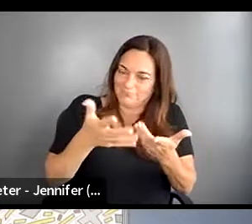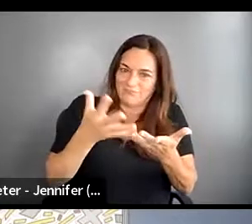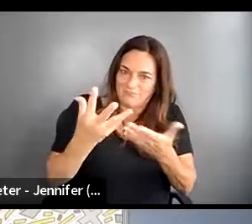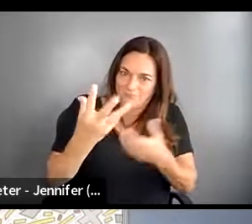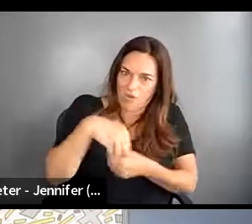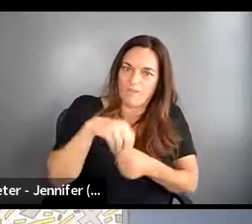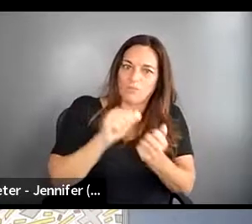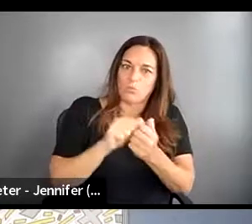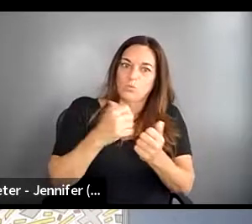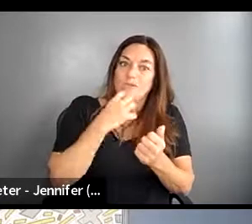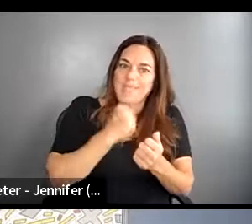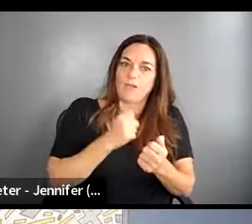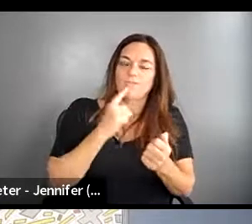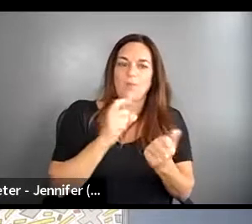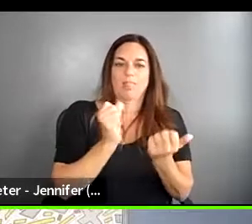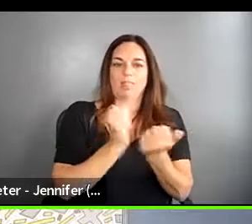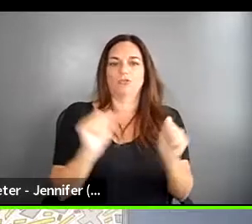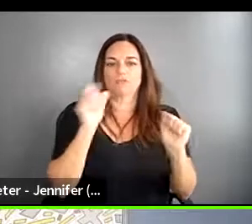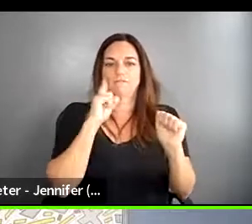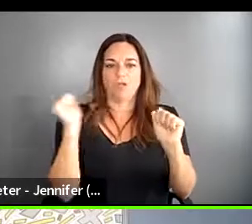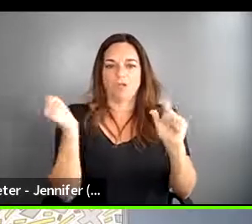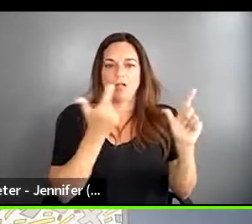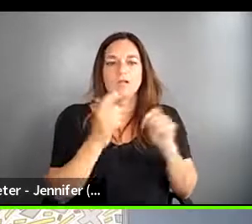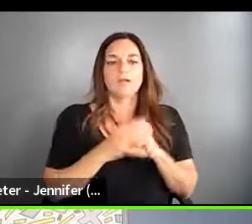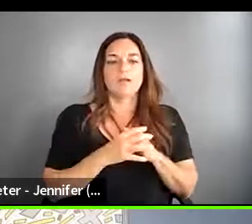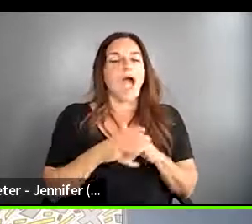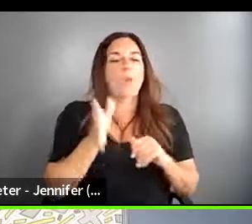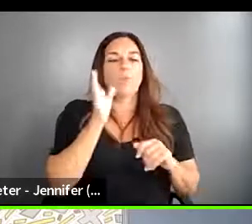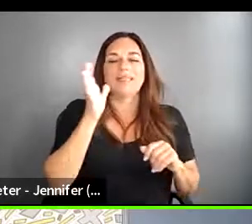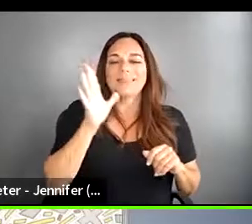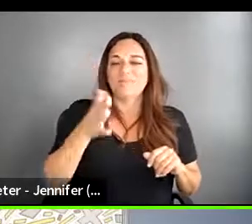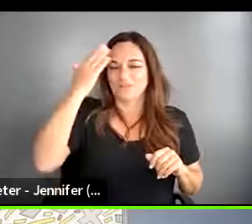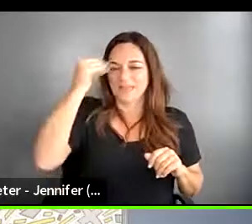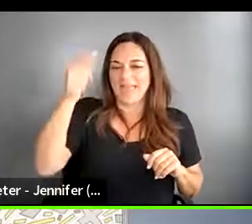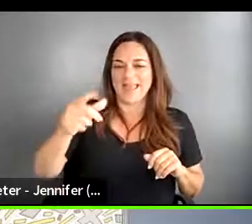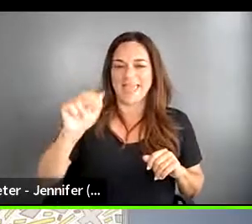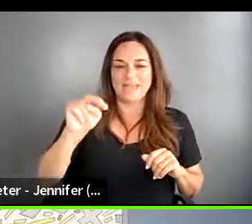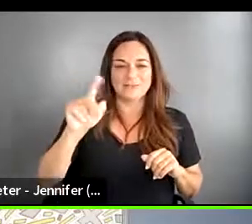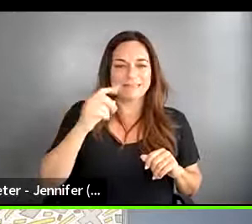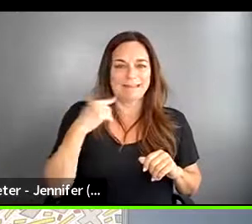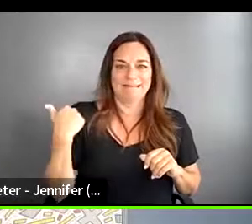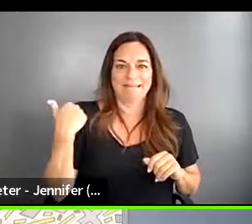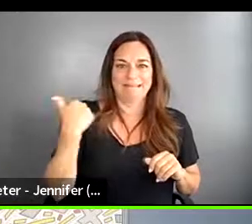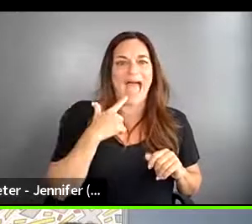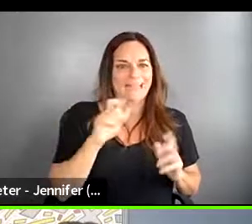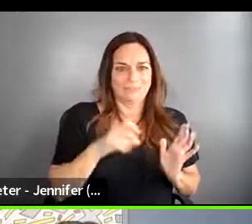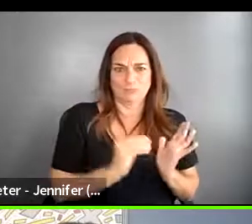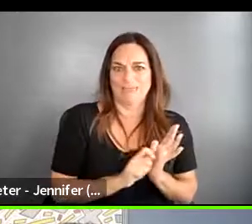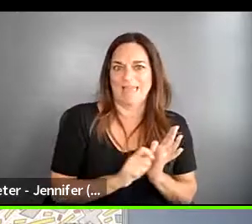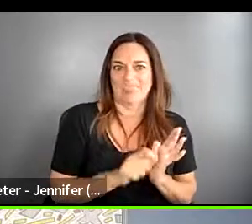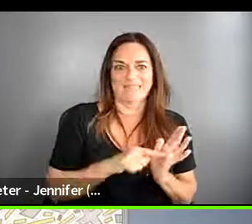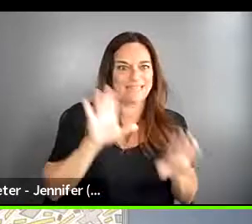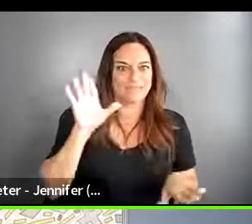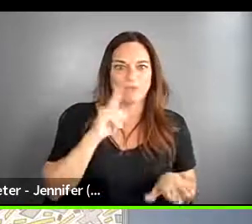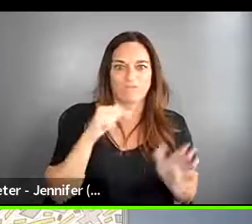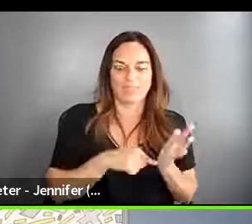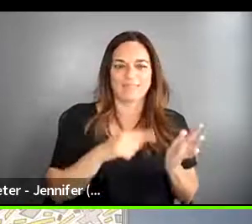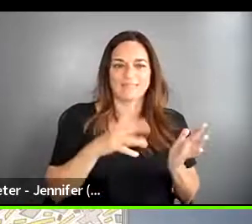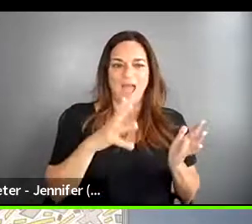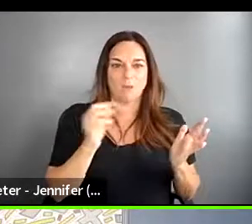all. I will never forget Anderson hitting me up on Facebook like, Kia, I need you to write this testimony for this bill. And I'm